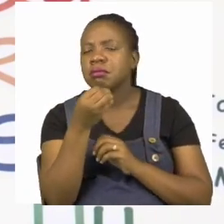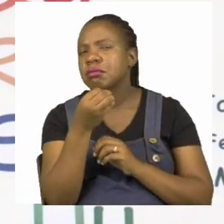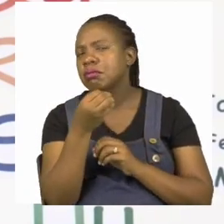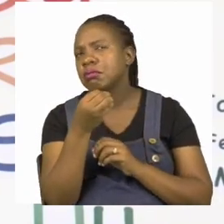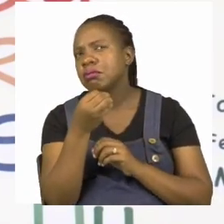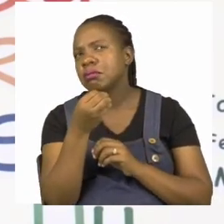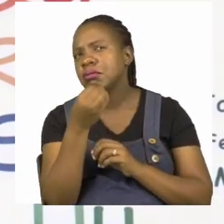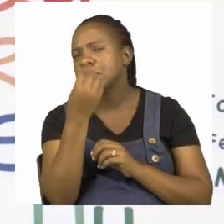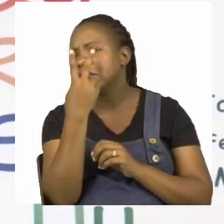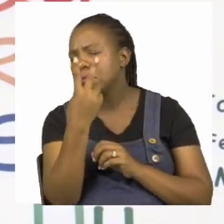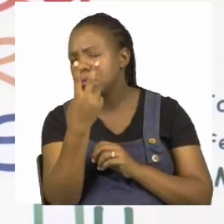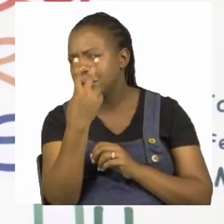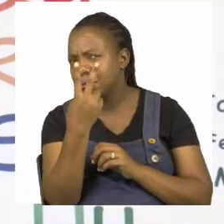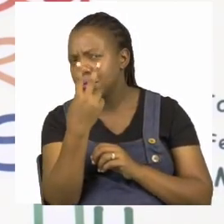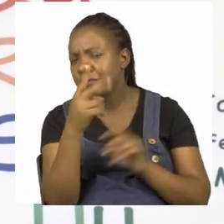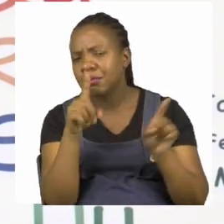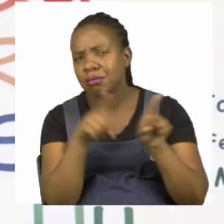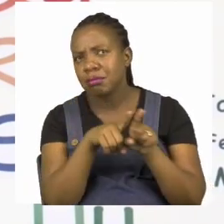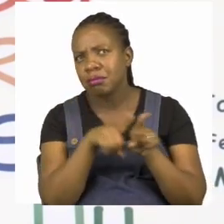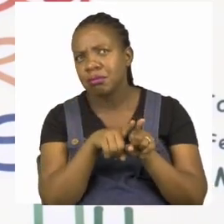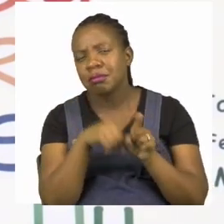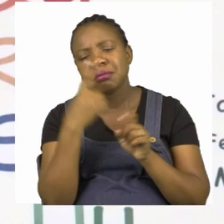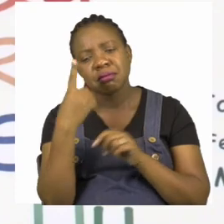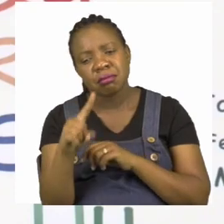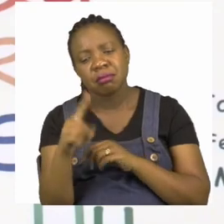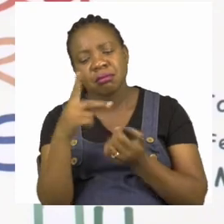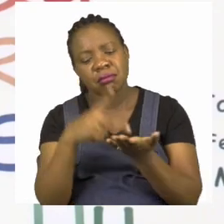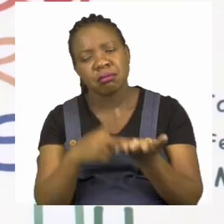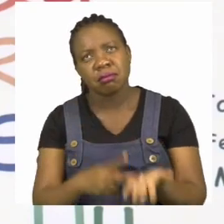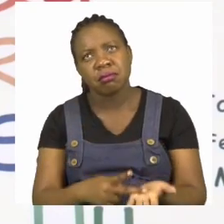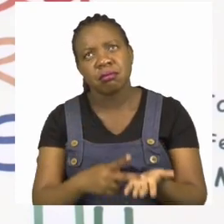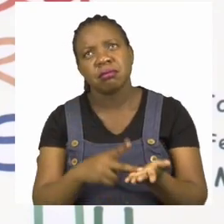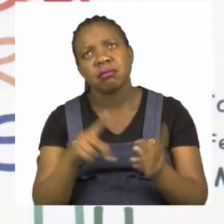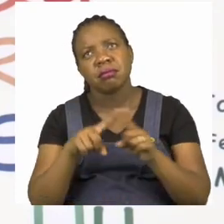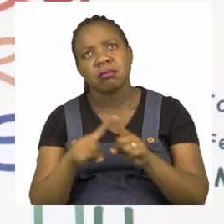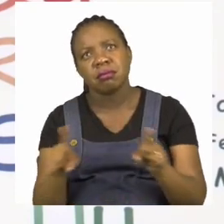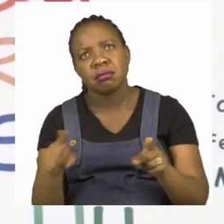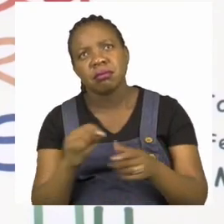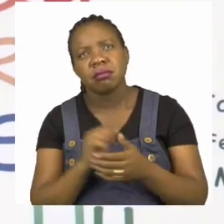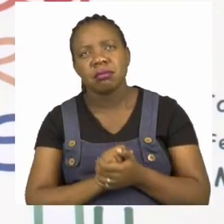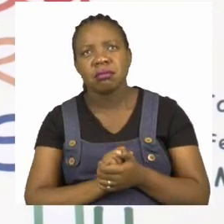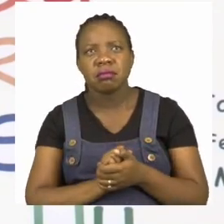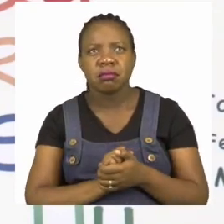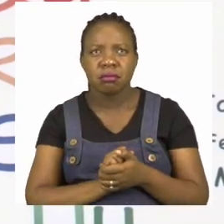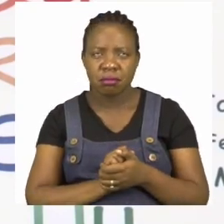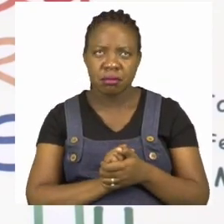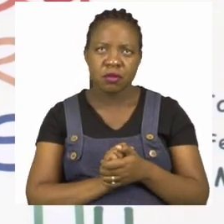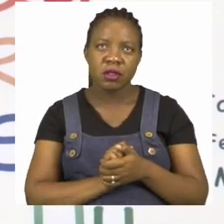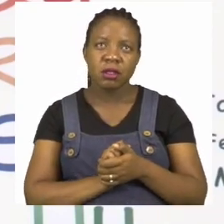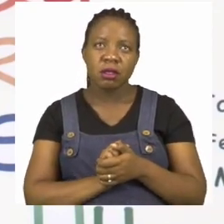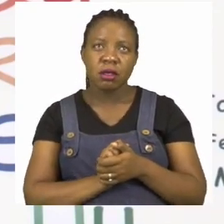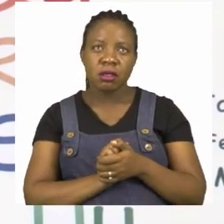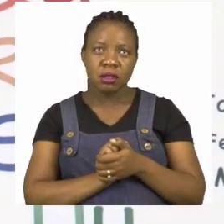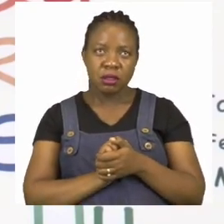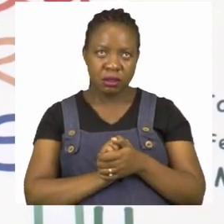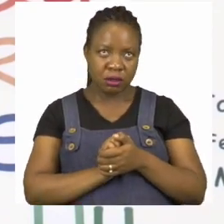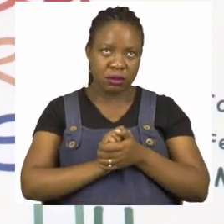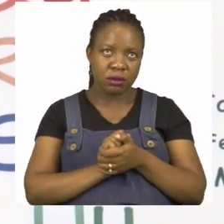different value. You see, if this was the underlined digit, then we would say it